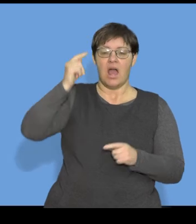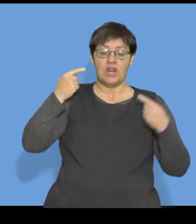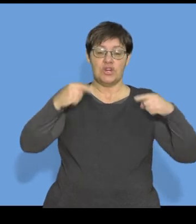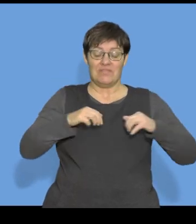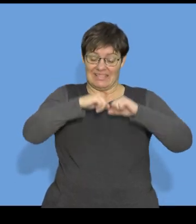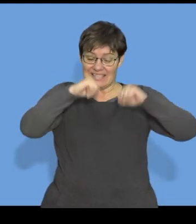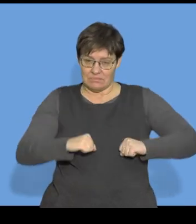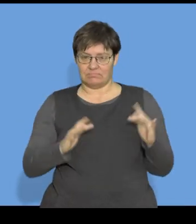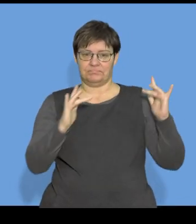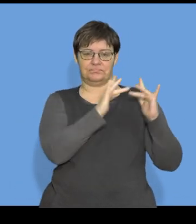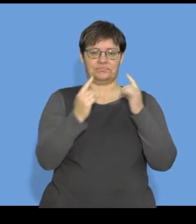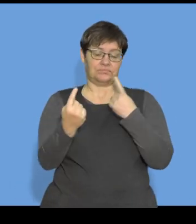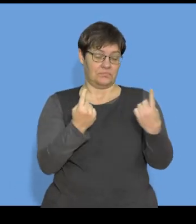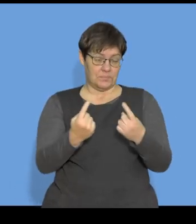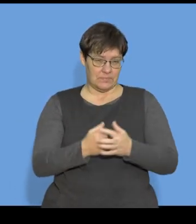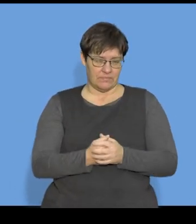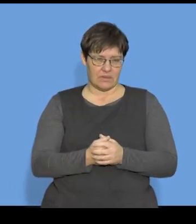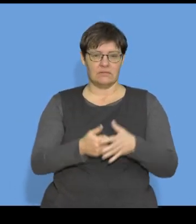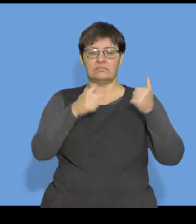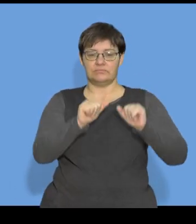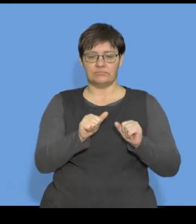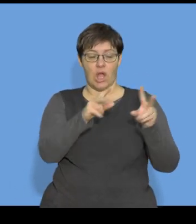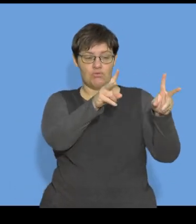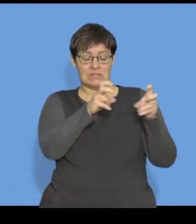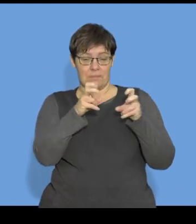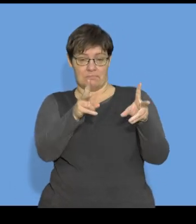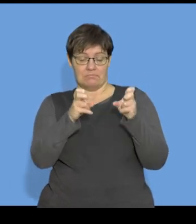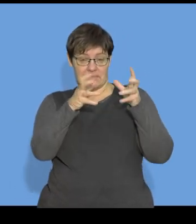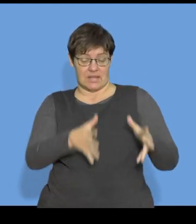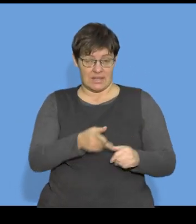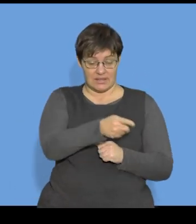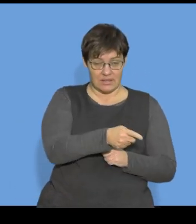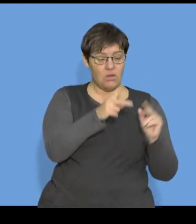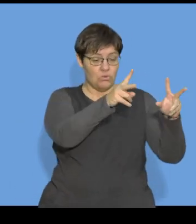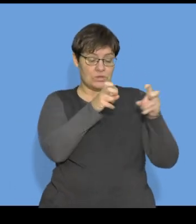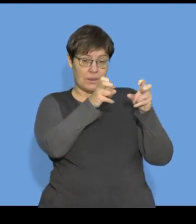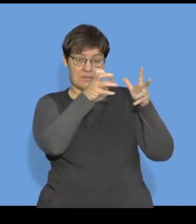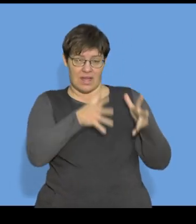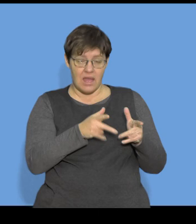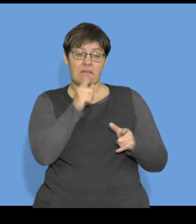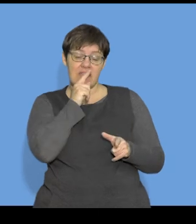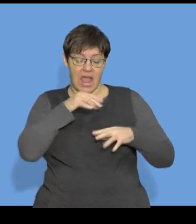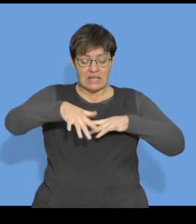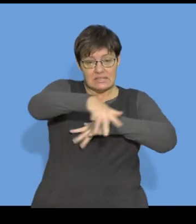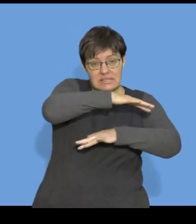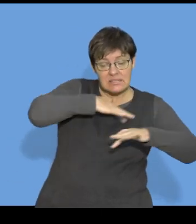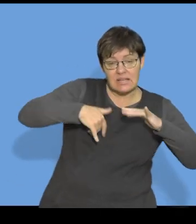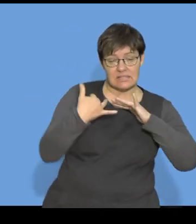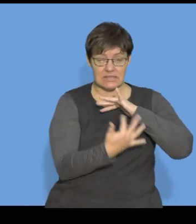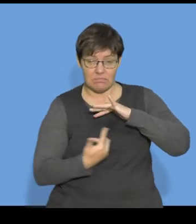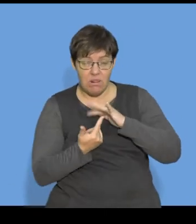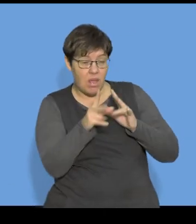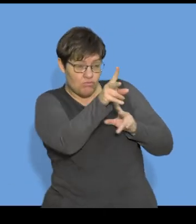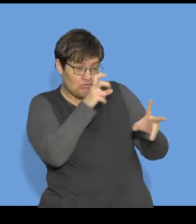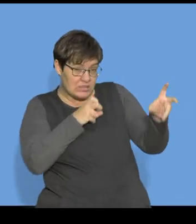nervous system. We move to the receptors now. The receptors receives the stimuli, and